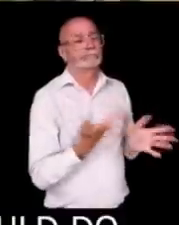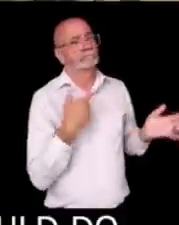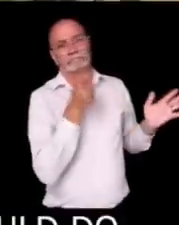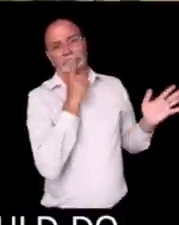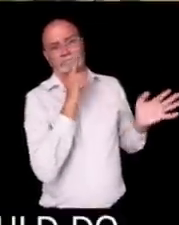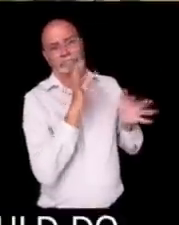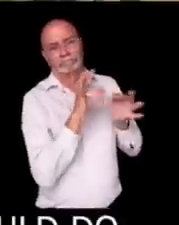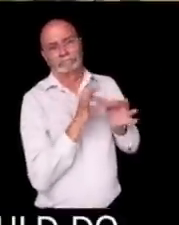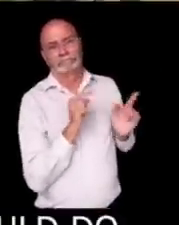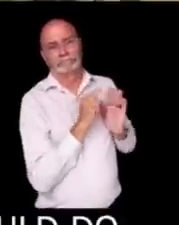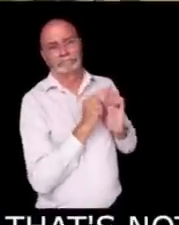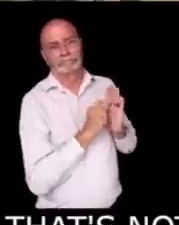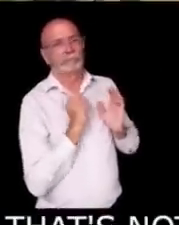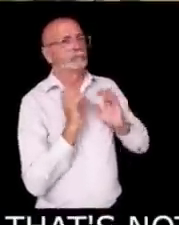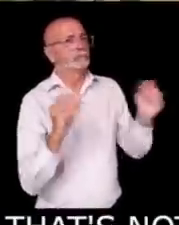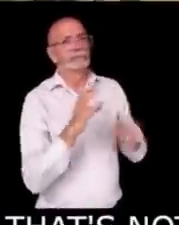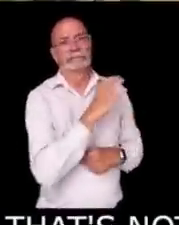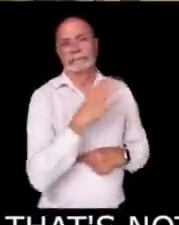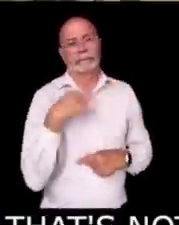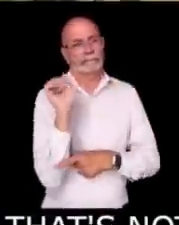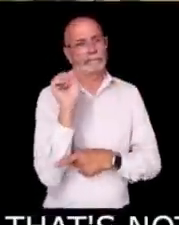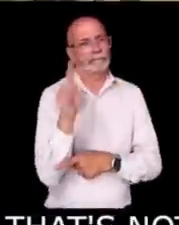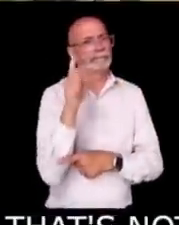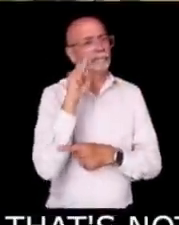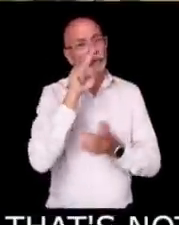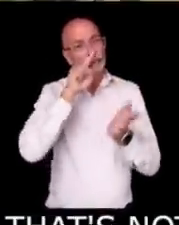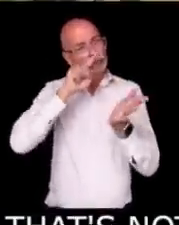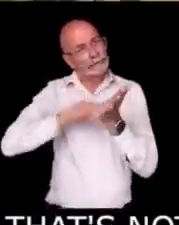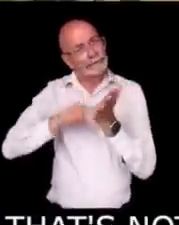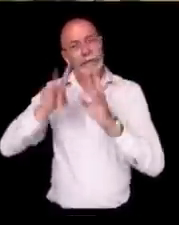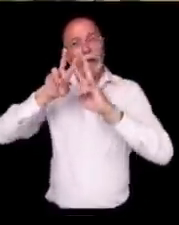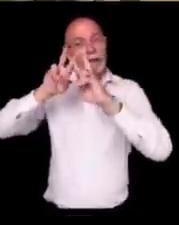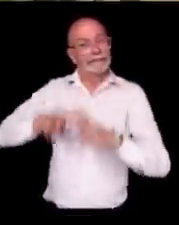at. But are there lessons in terms of